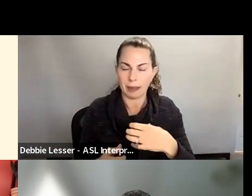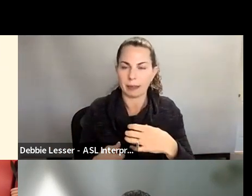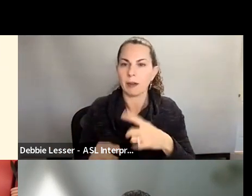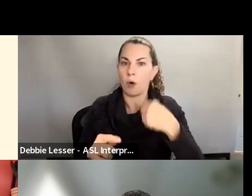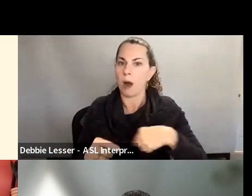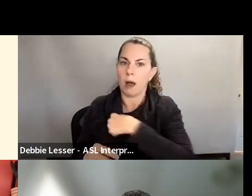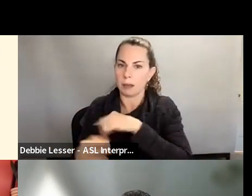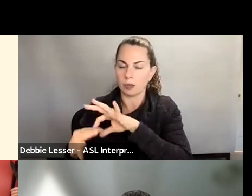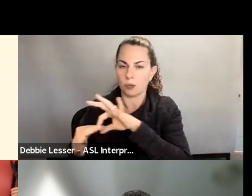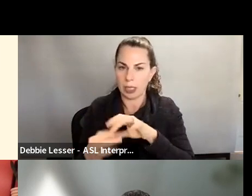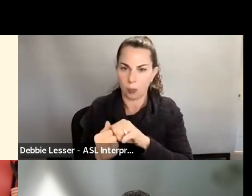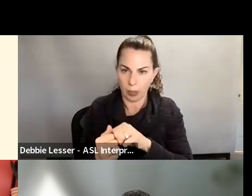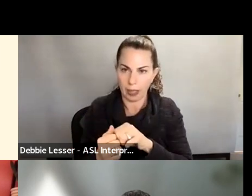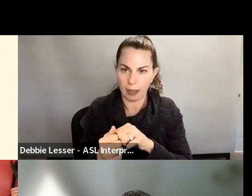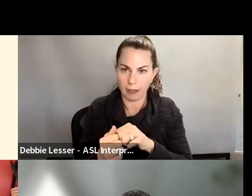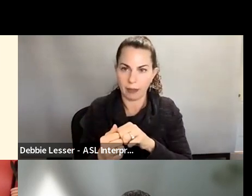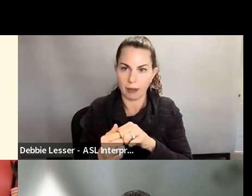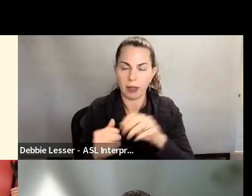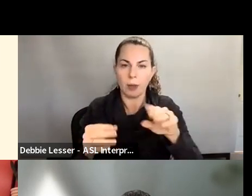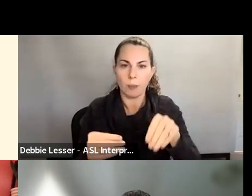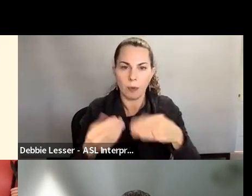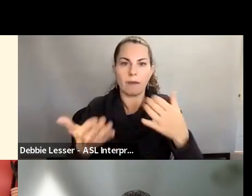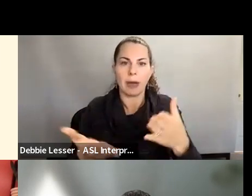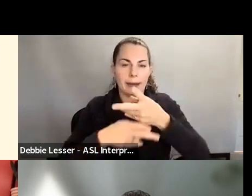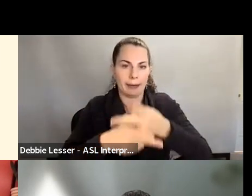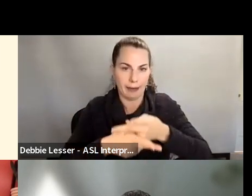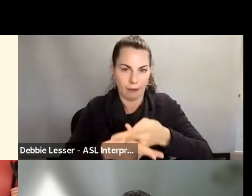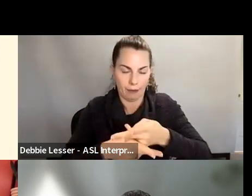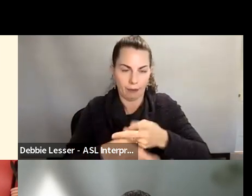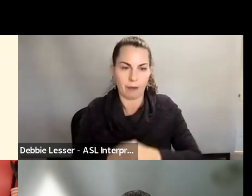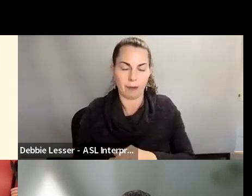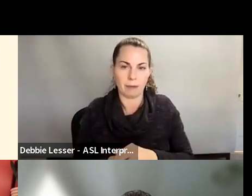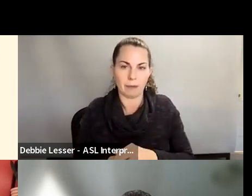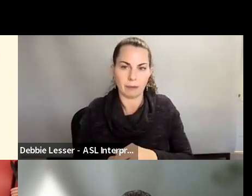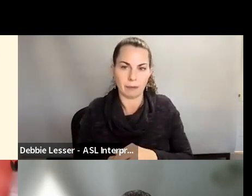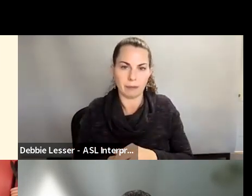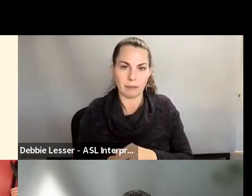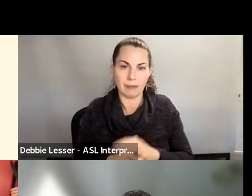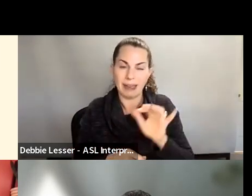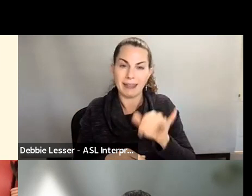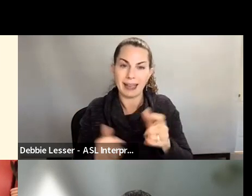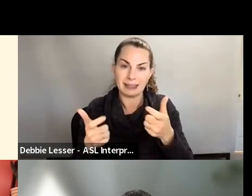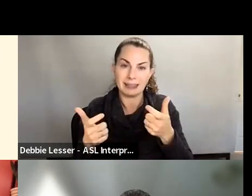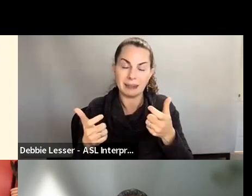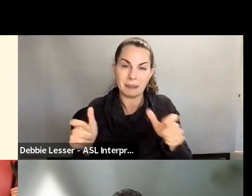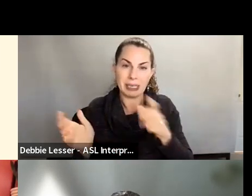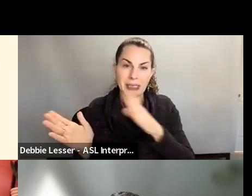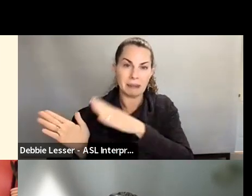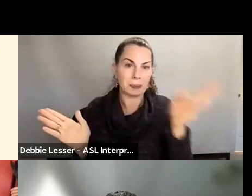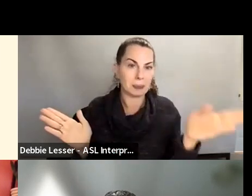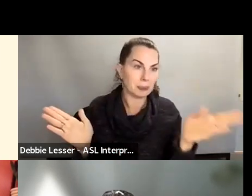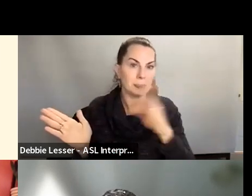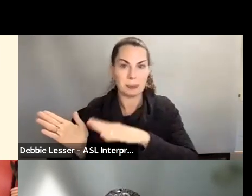us, is about the provision of care. And that is a huge range, right?